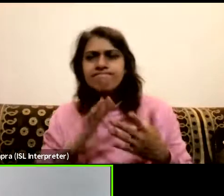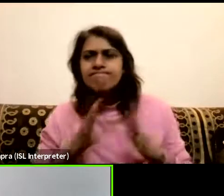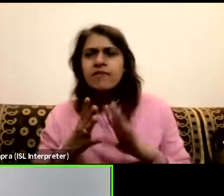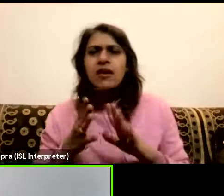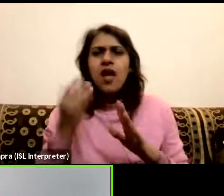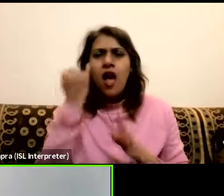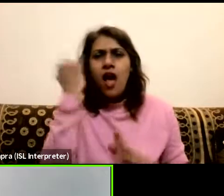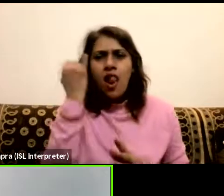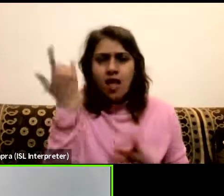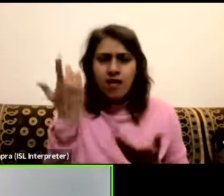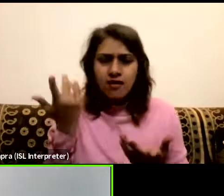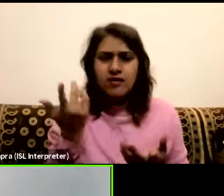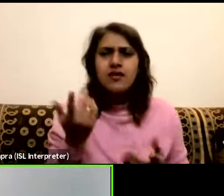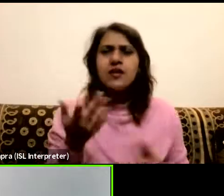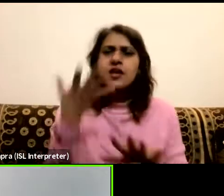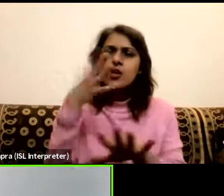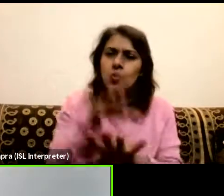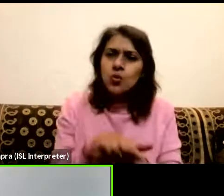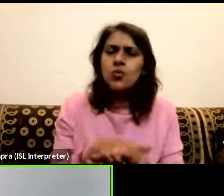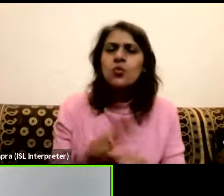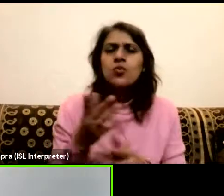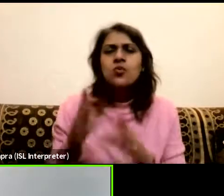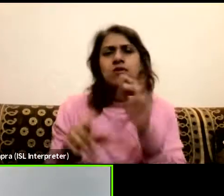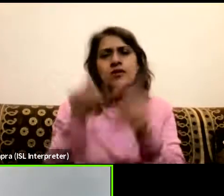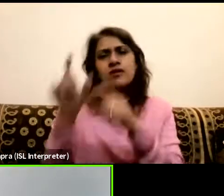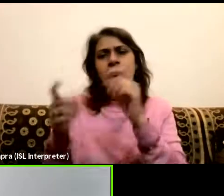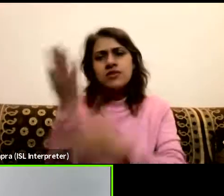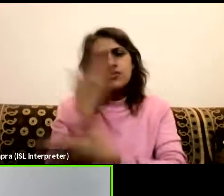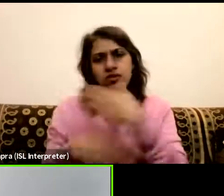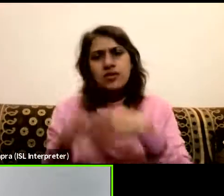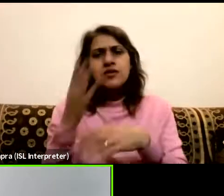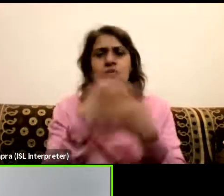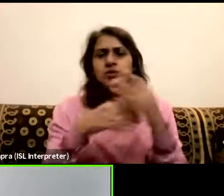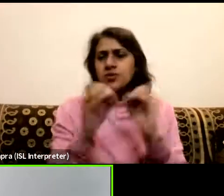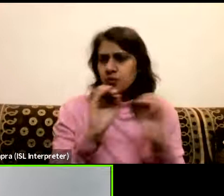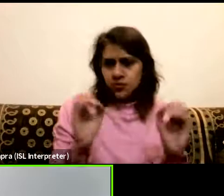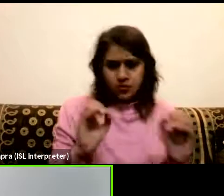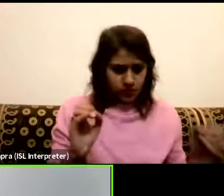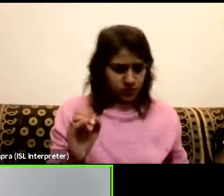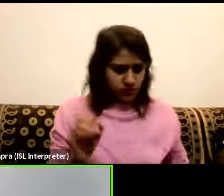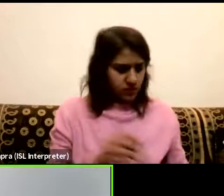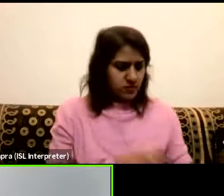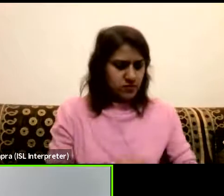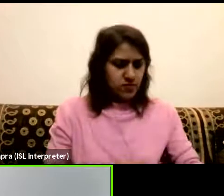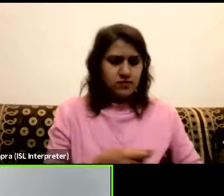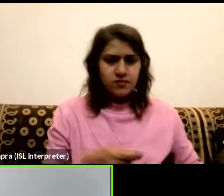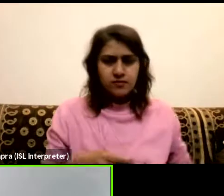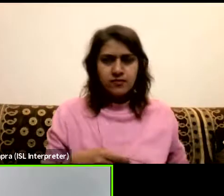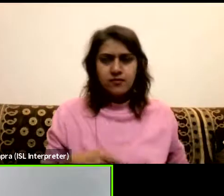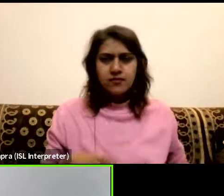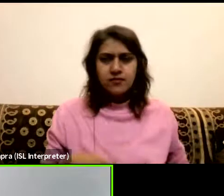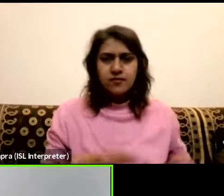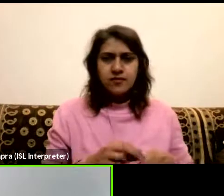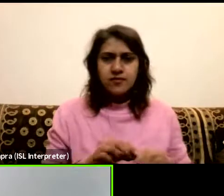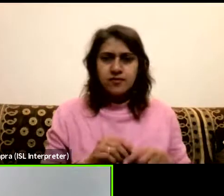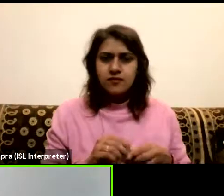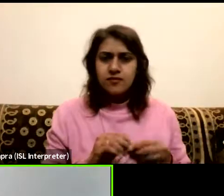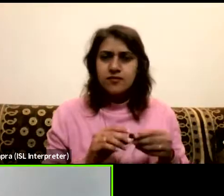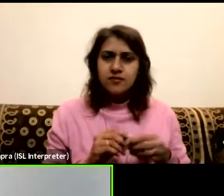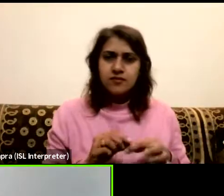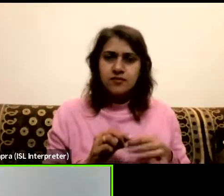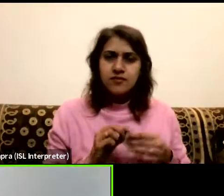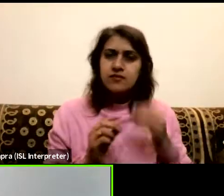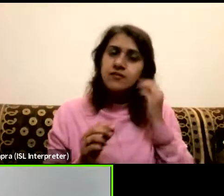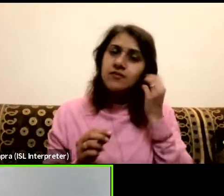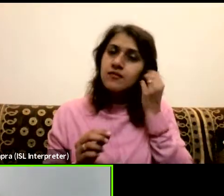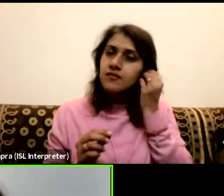all children, including children with disabilities. We need to work at a local level and at a community